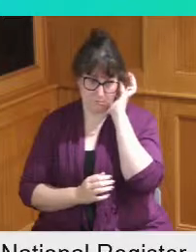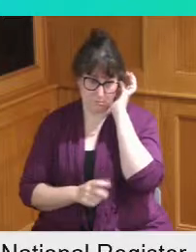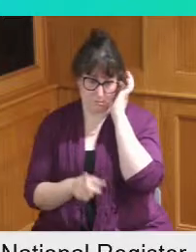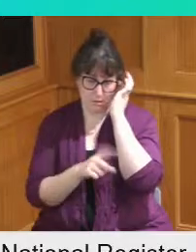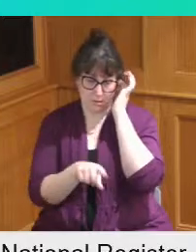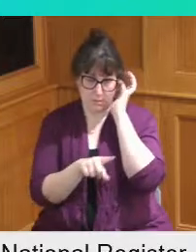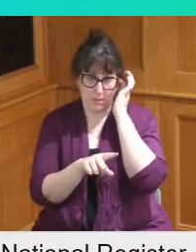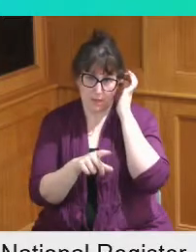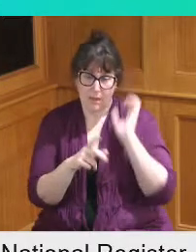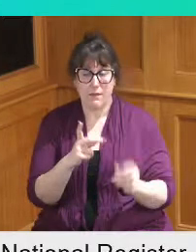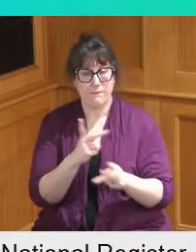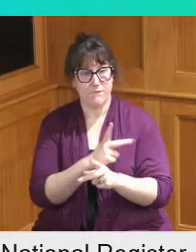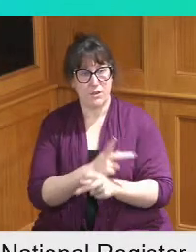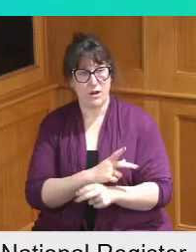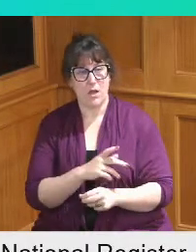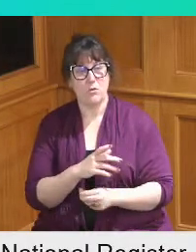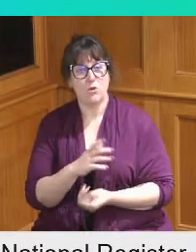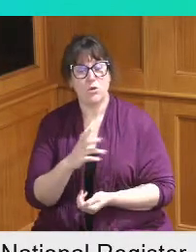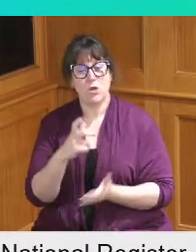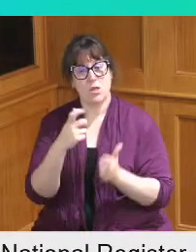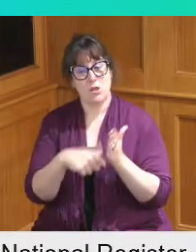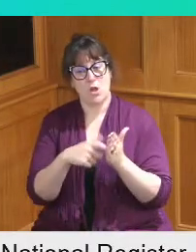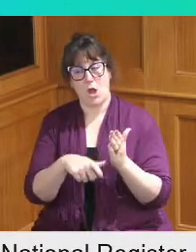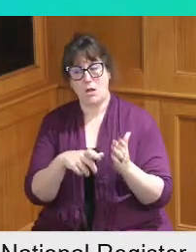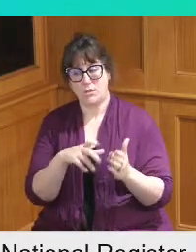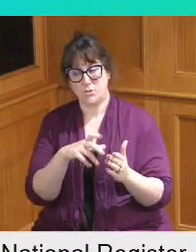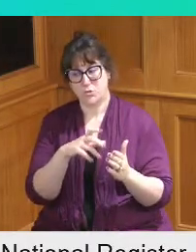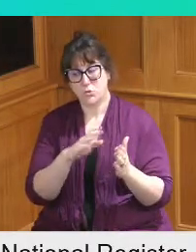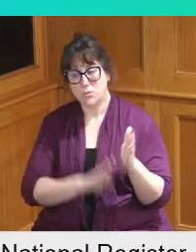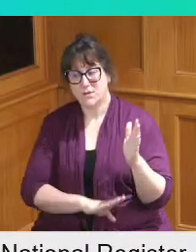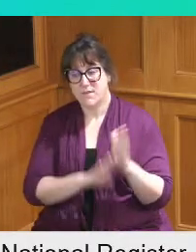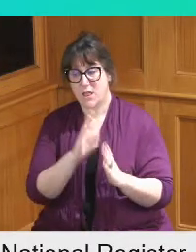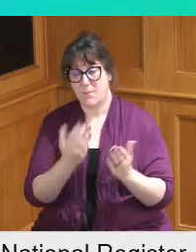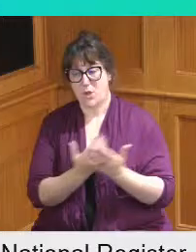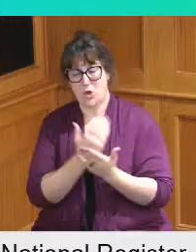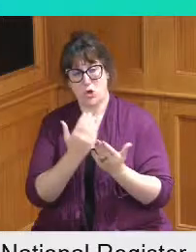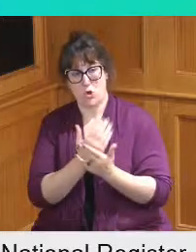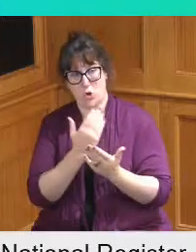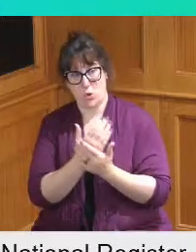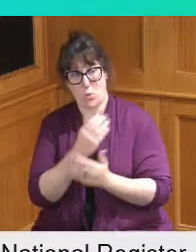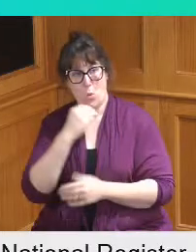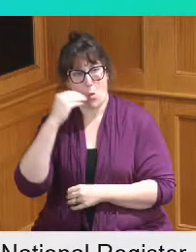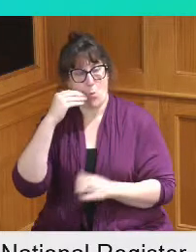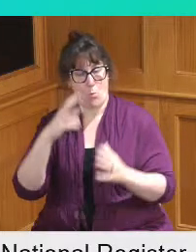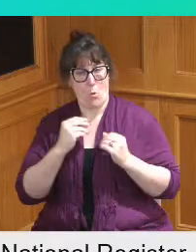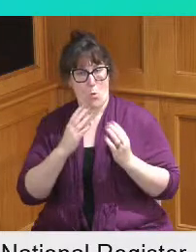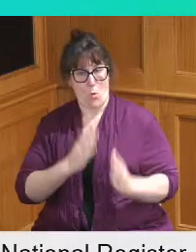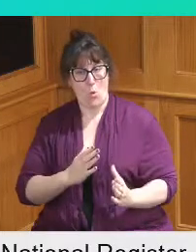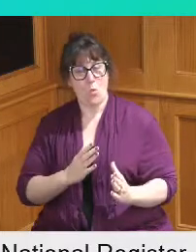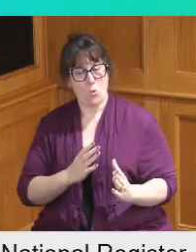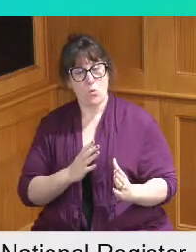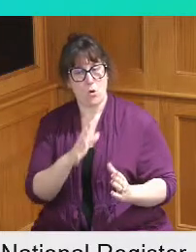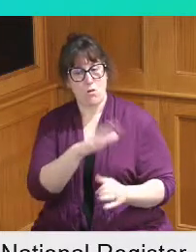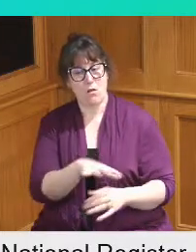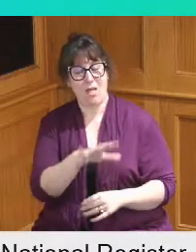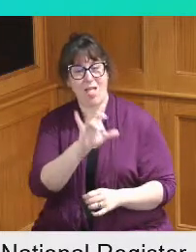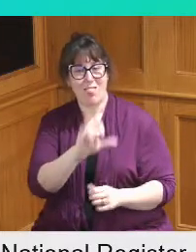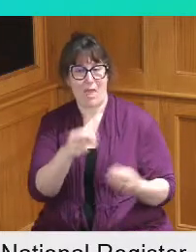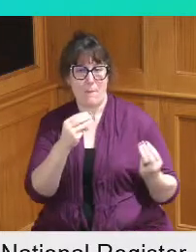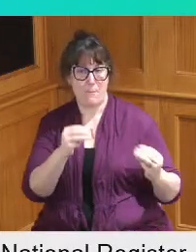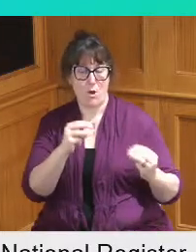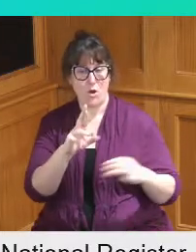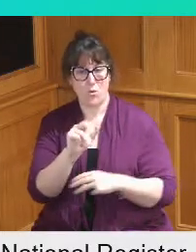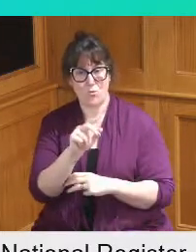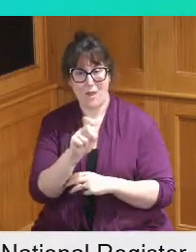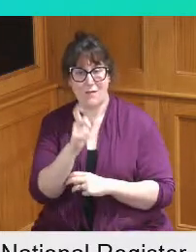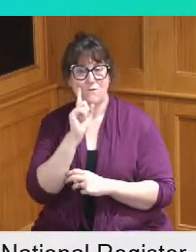that when you look at the cost to develop a new home ownership unit, the market rate for that house